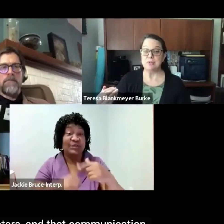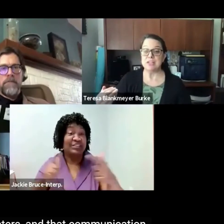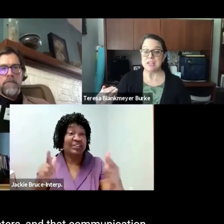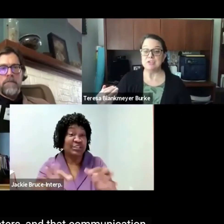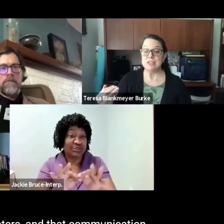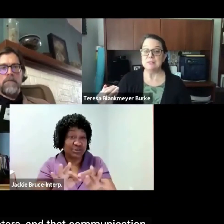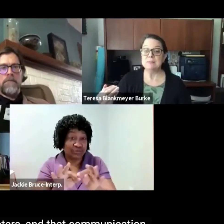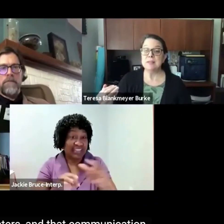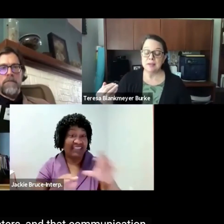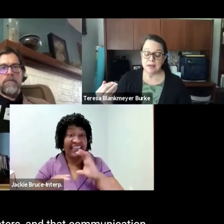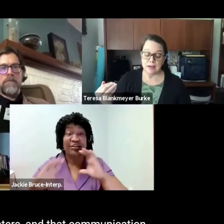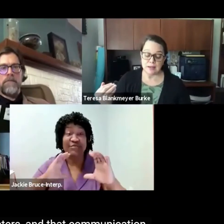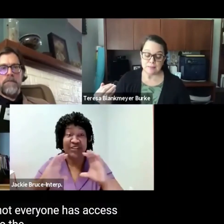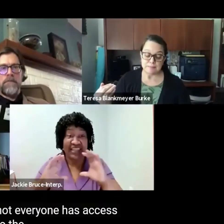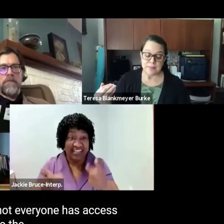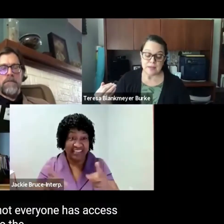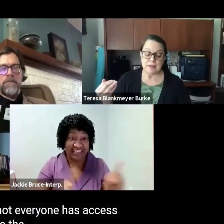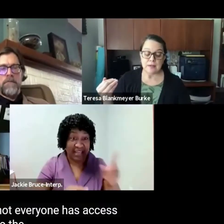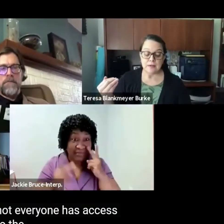that communication.